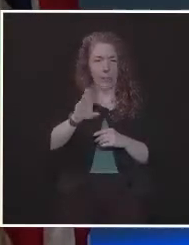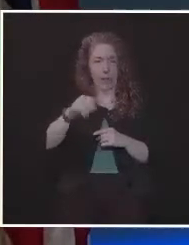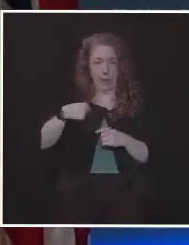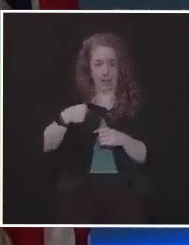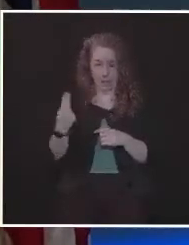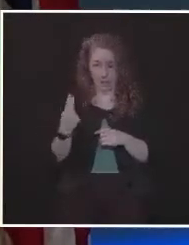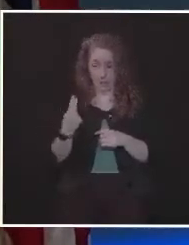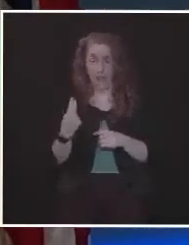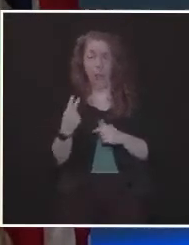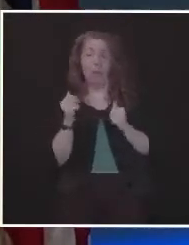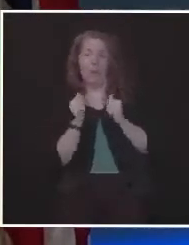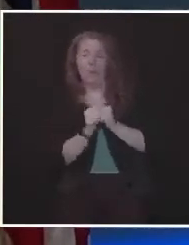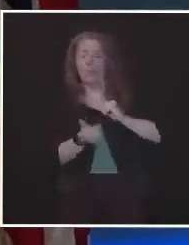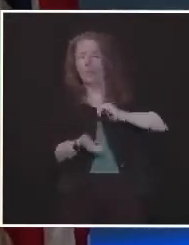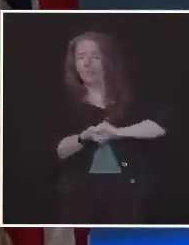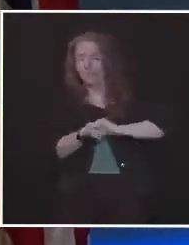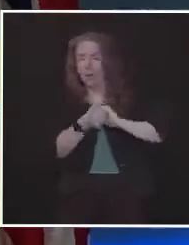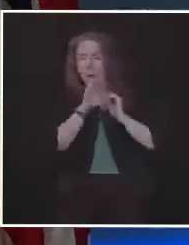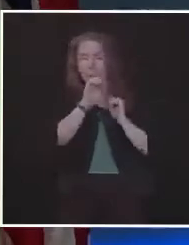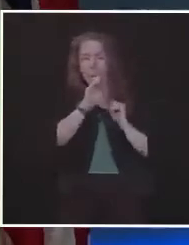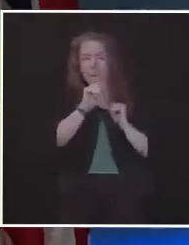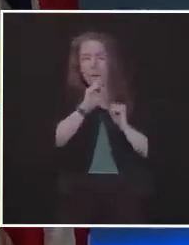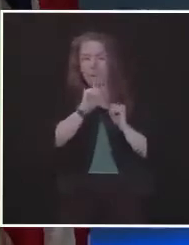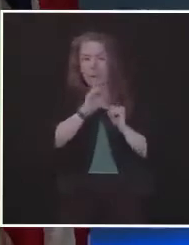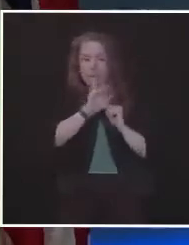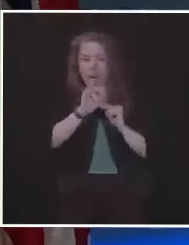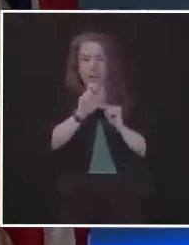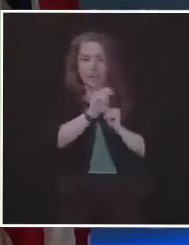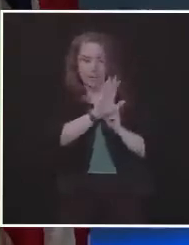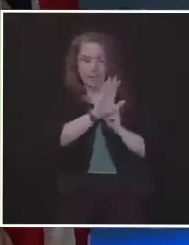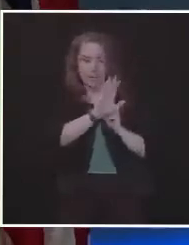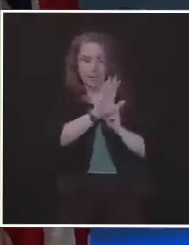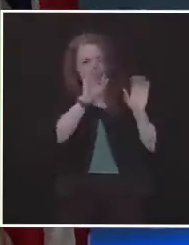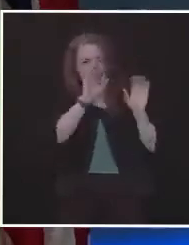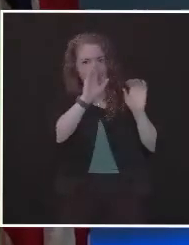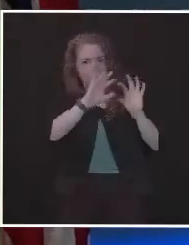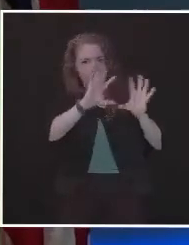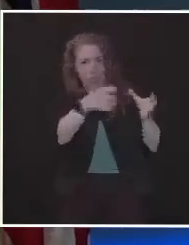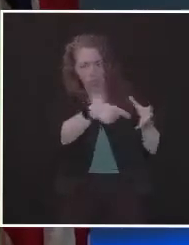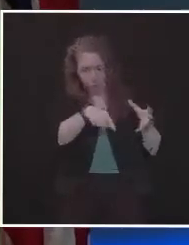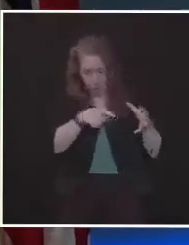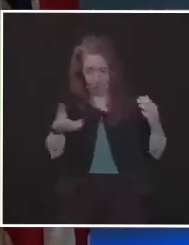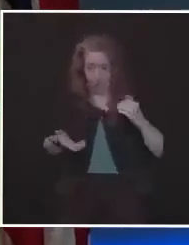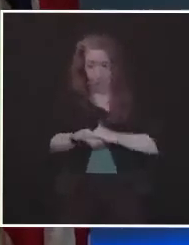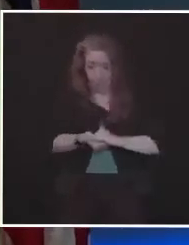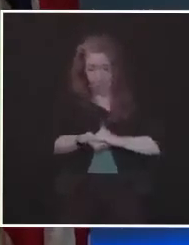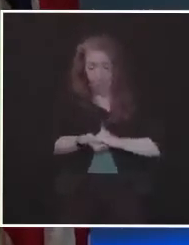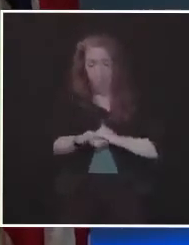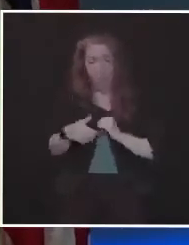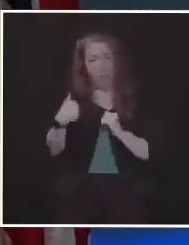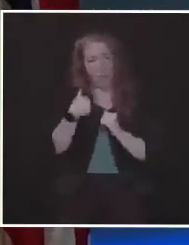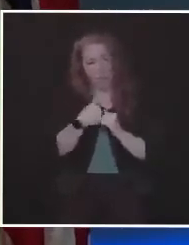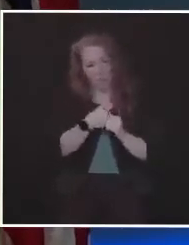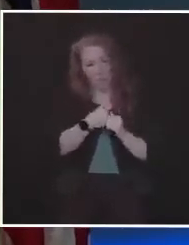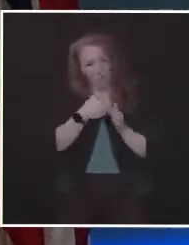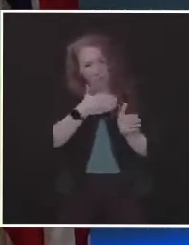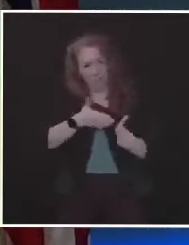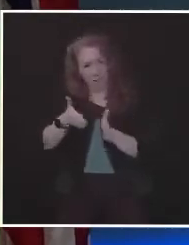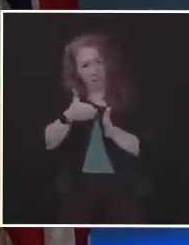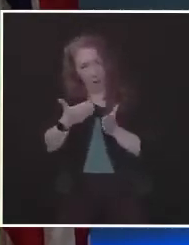House, we chartered a new path for NASA. It was a dual-track approach.